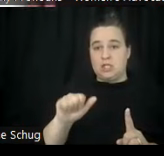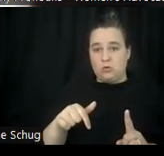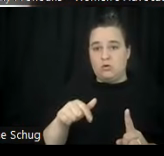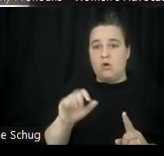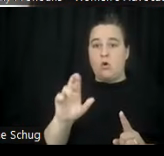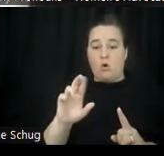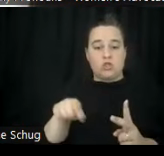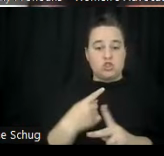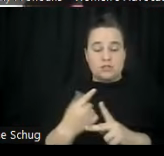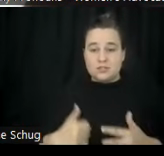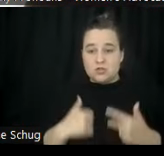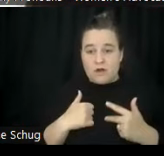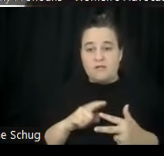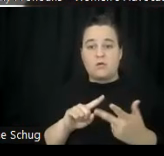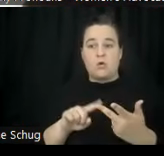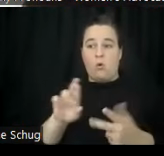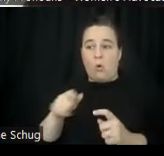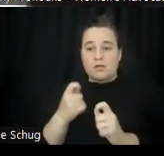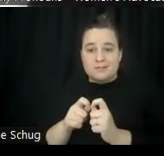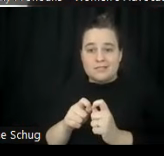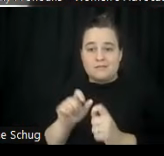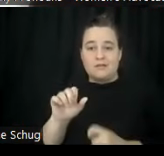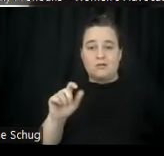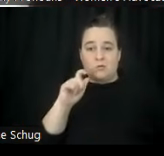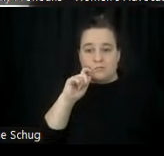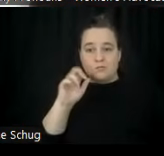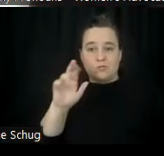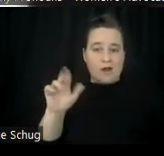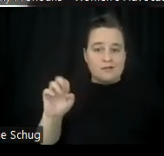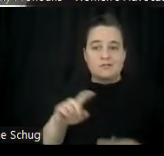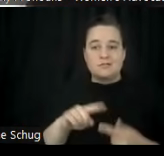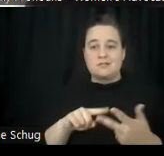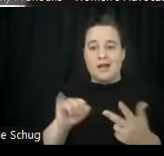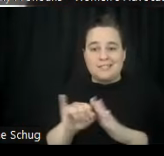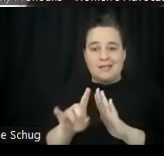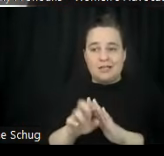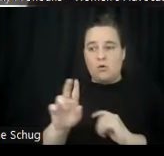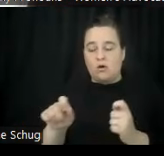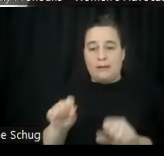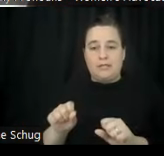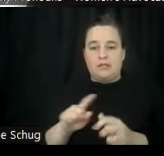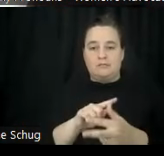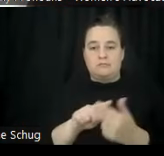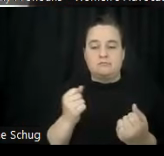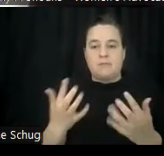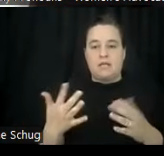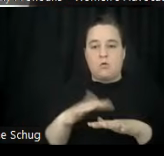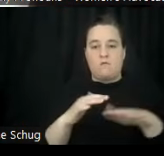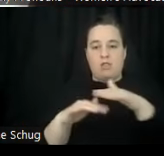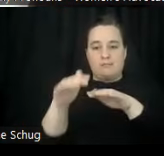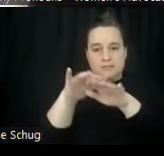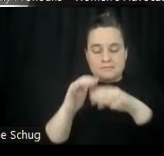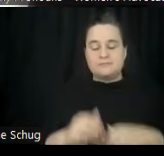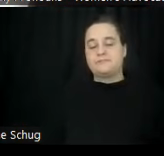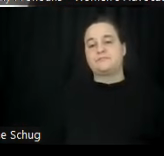LGBTQ or just a survivor or just a specific race, identity, or ability. So with this being said, we